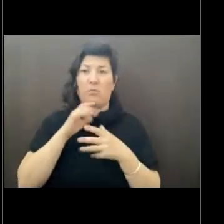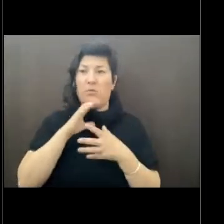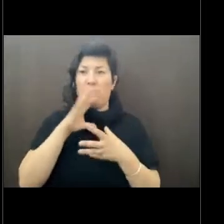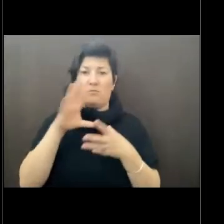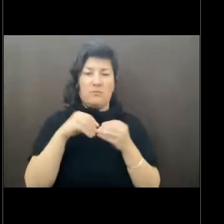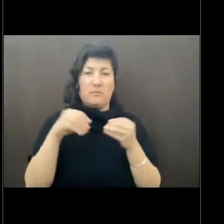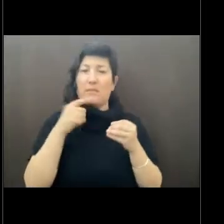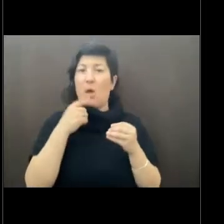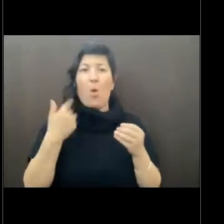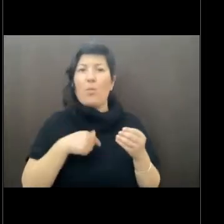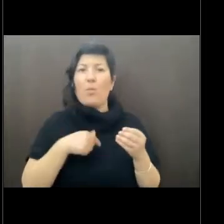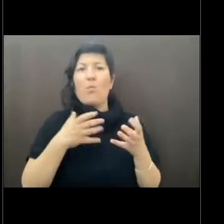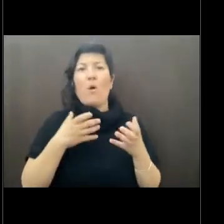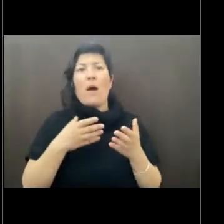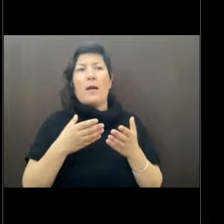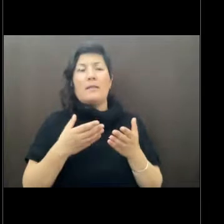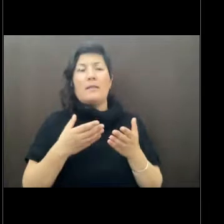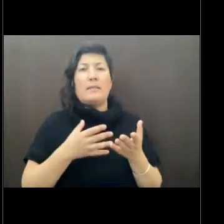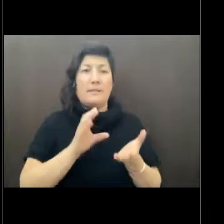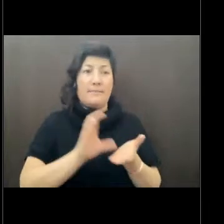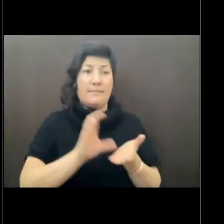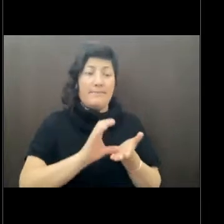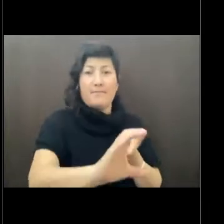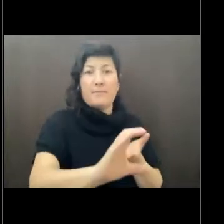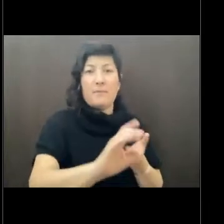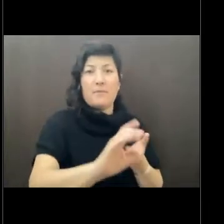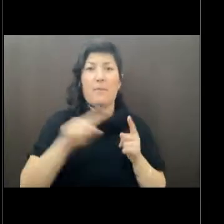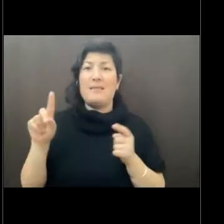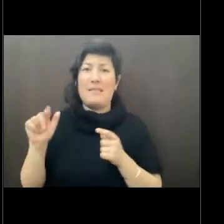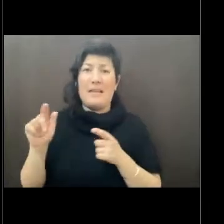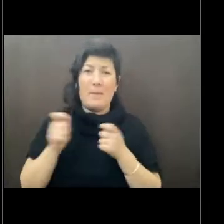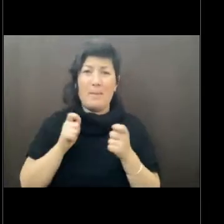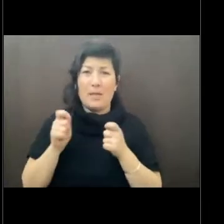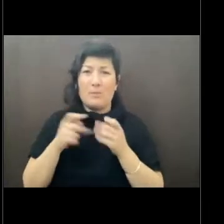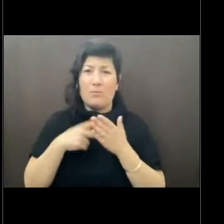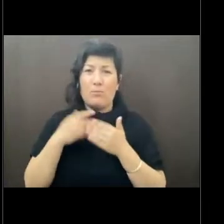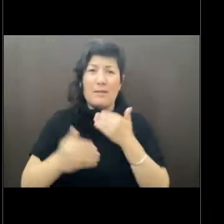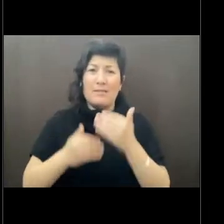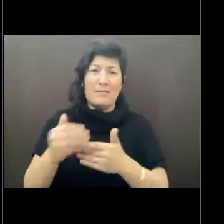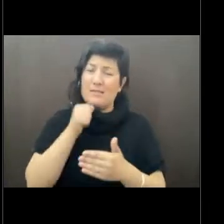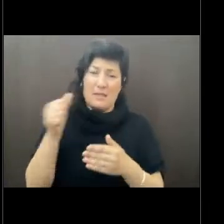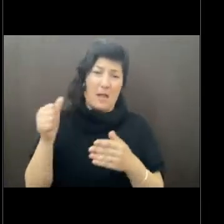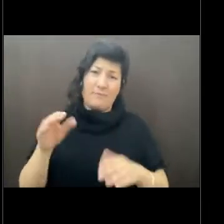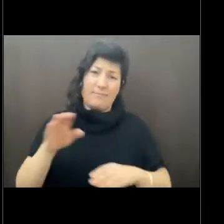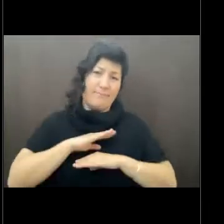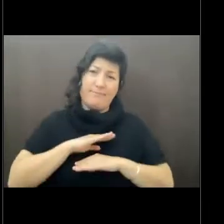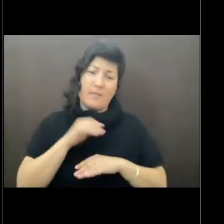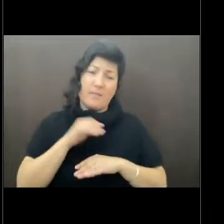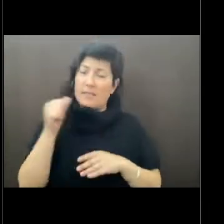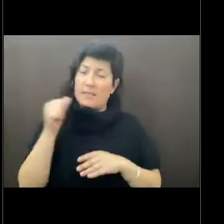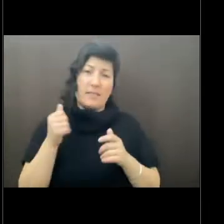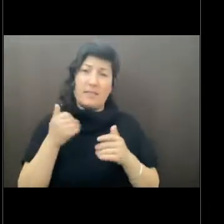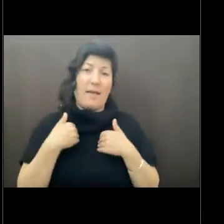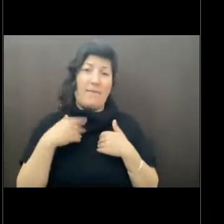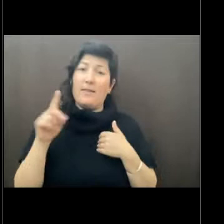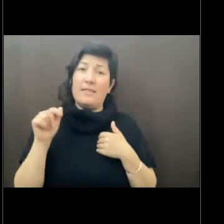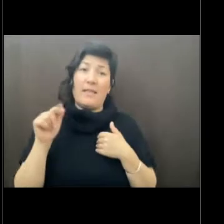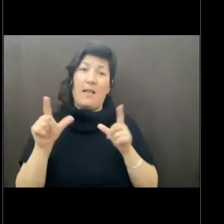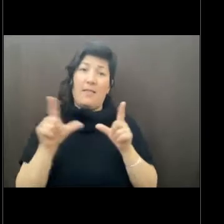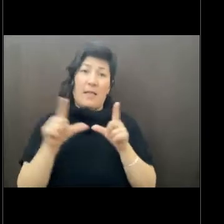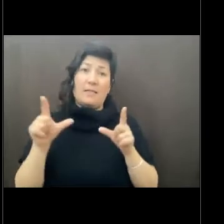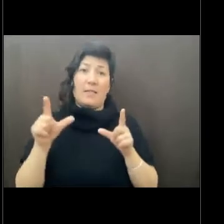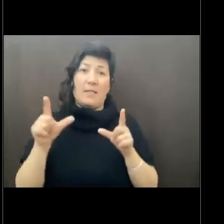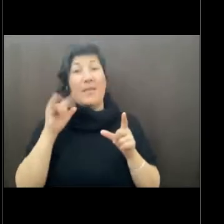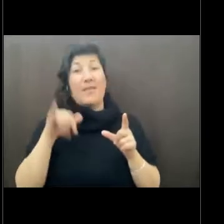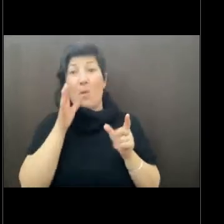you, but your data management process is not adequate because it doesn't include a data license. That, I think, would motivate many